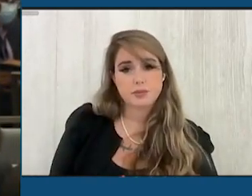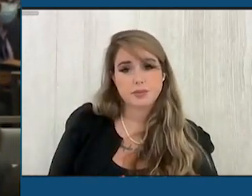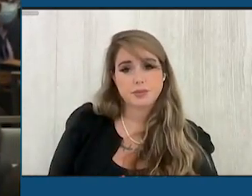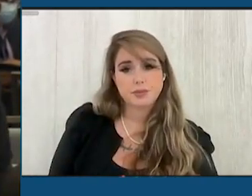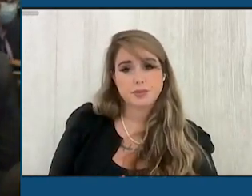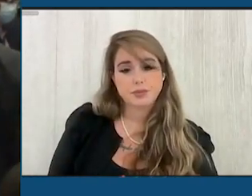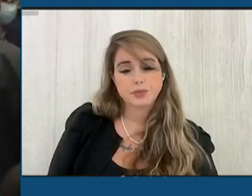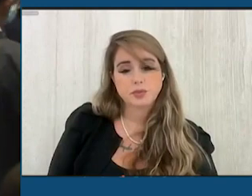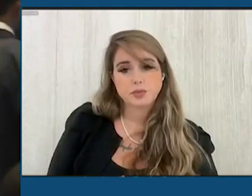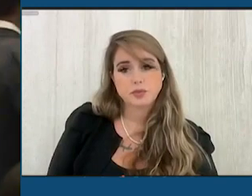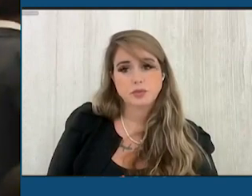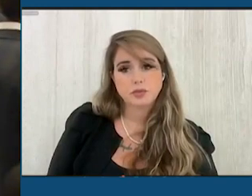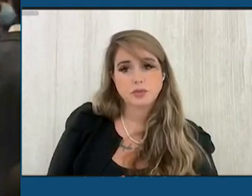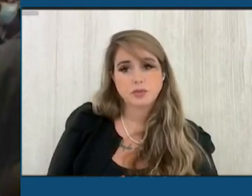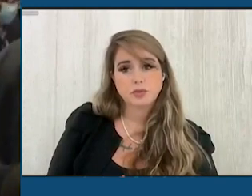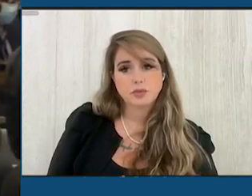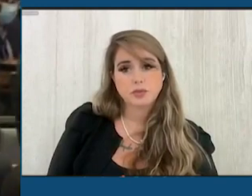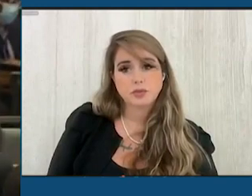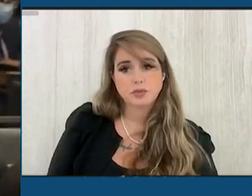And here's what the research shows.